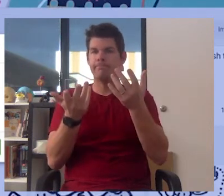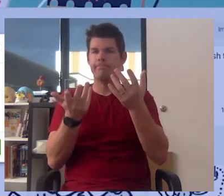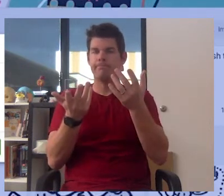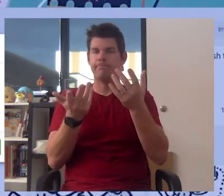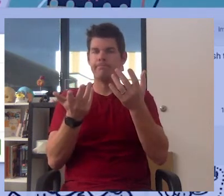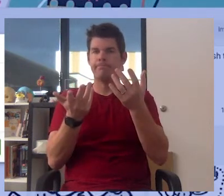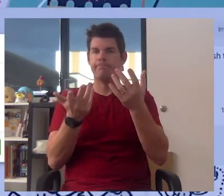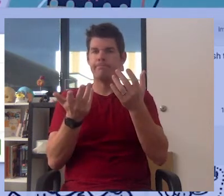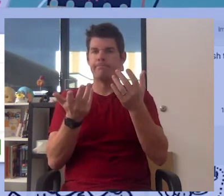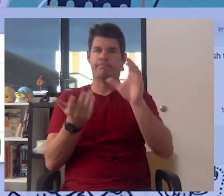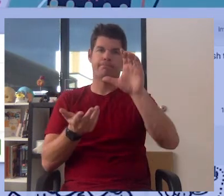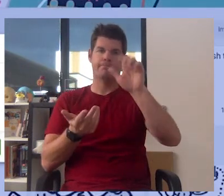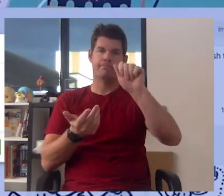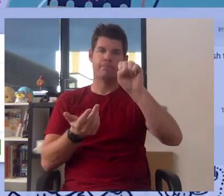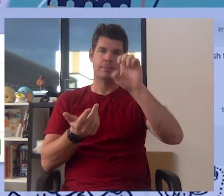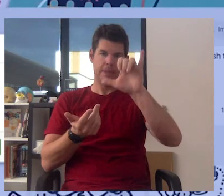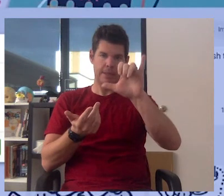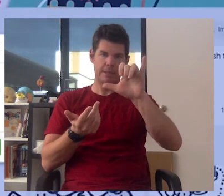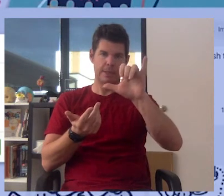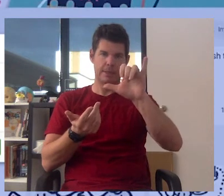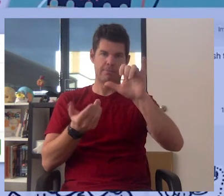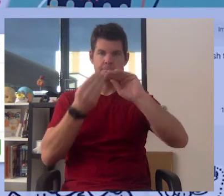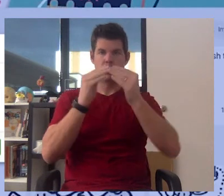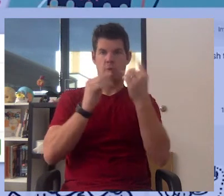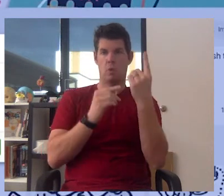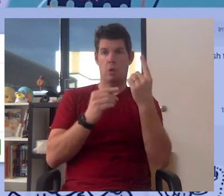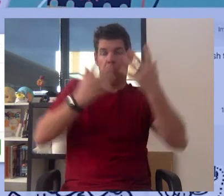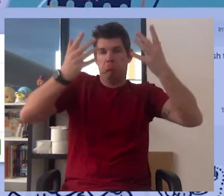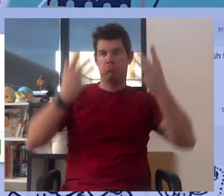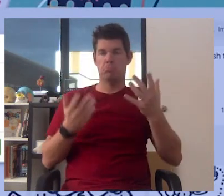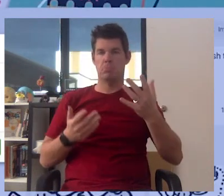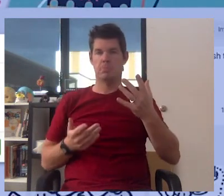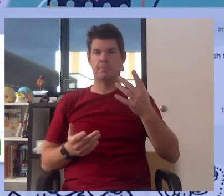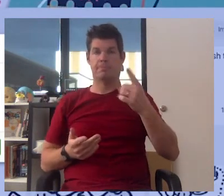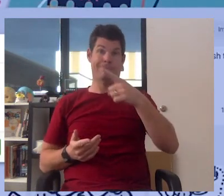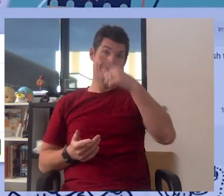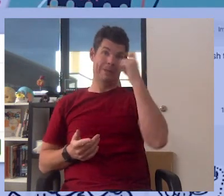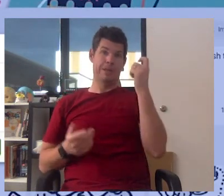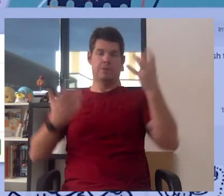Casey number 1, just because. If we have a